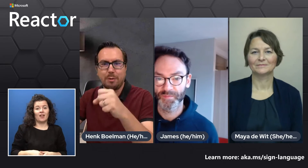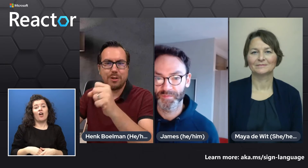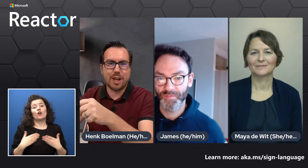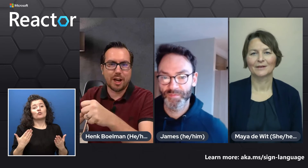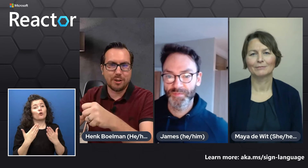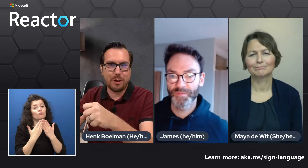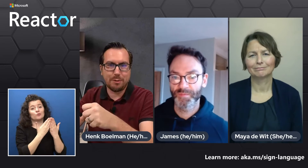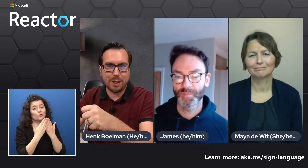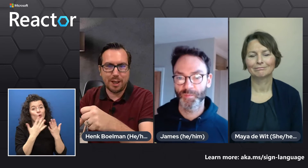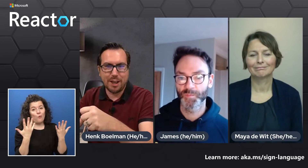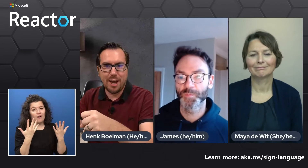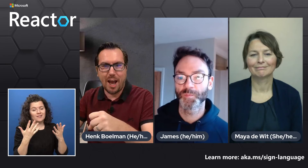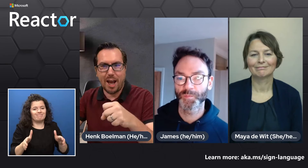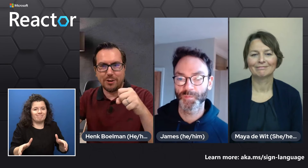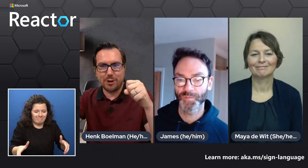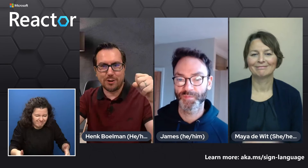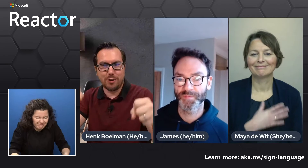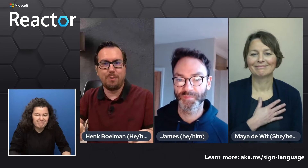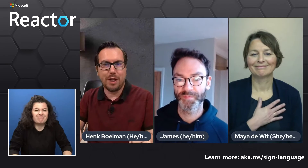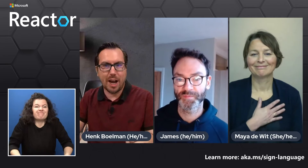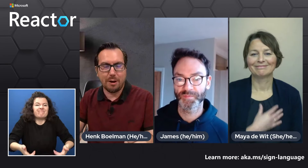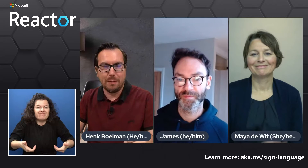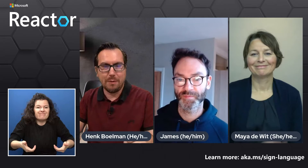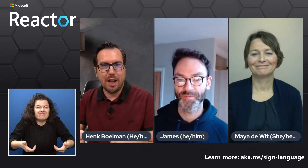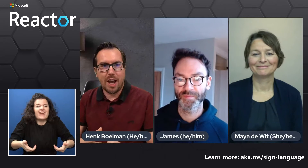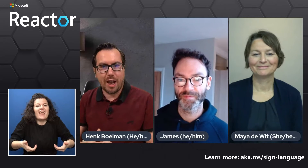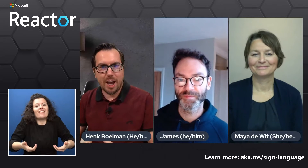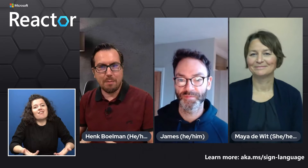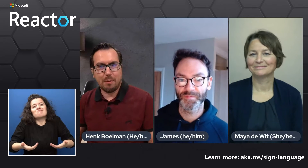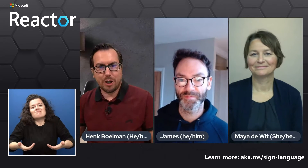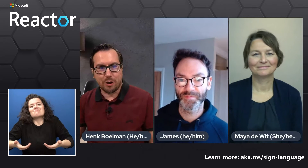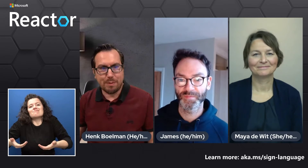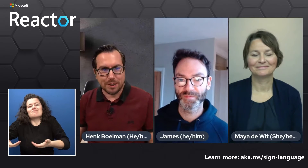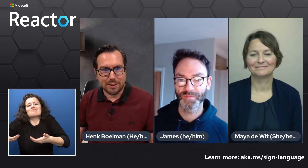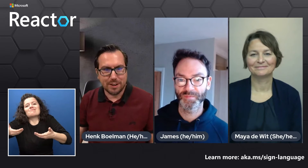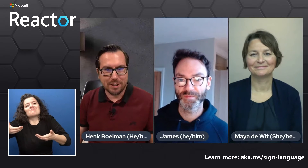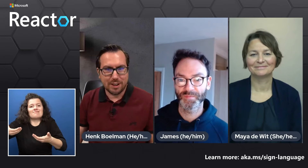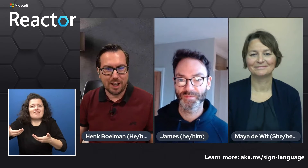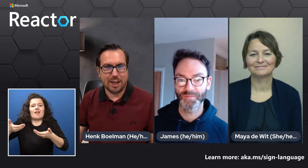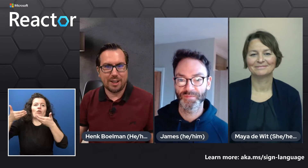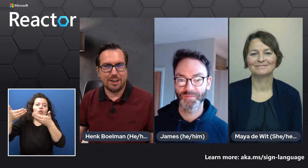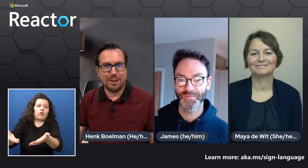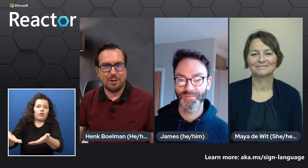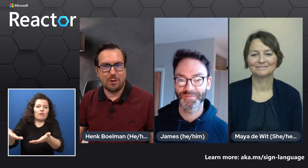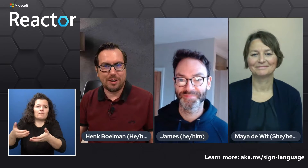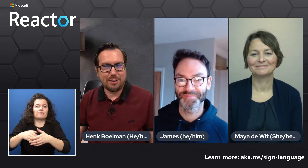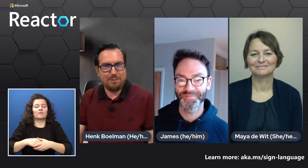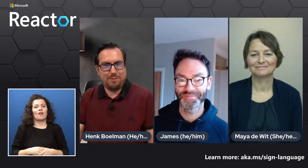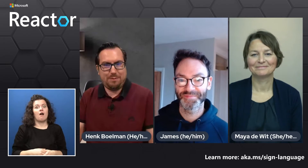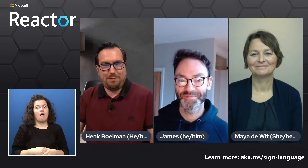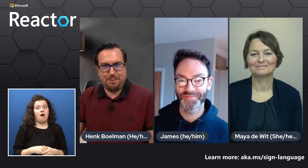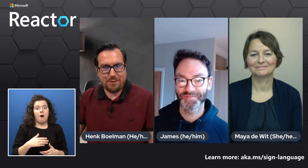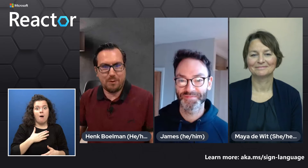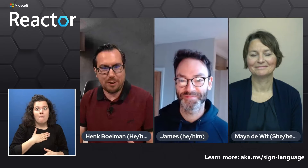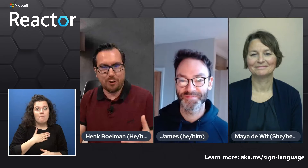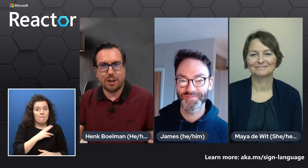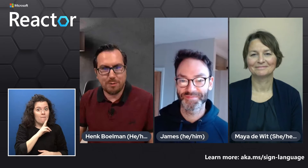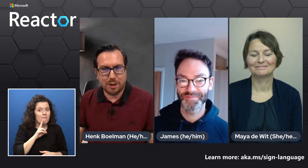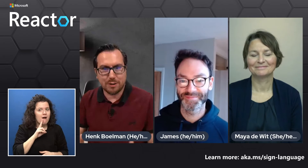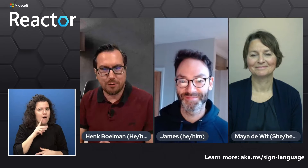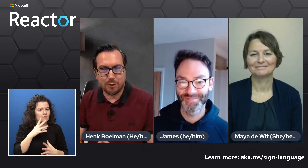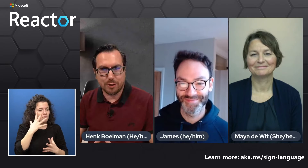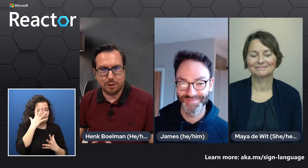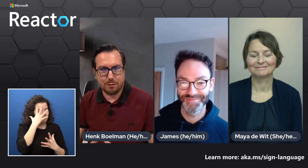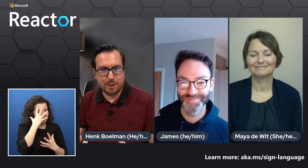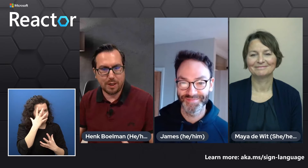climb up the stairs with me, and just drop me there. And then my mother got pissed. Like, what? With her